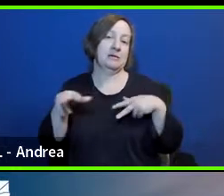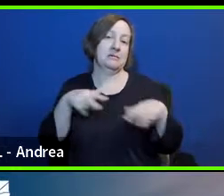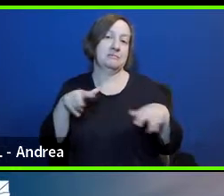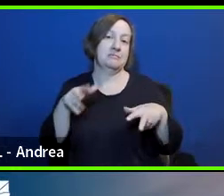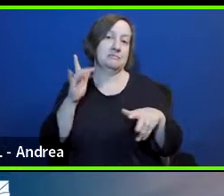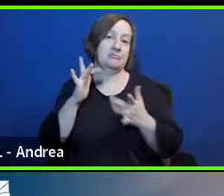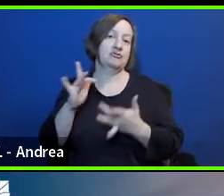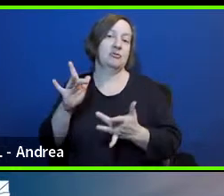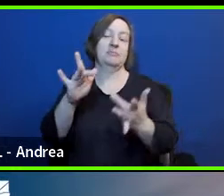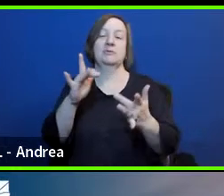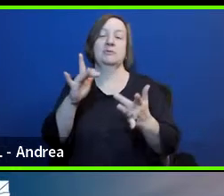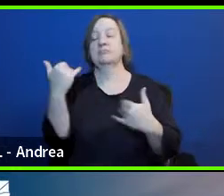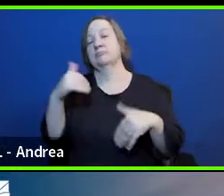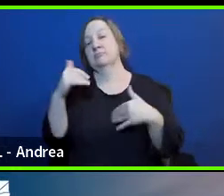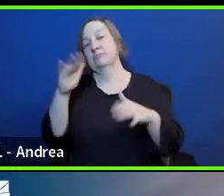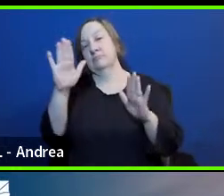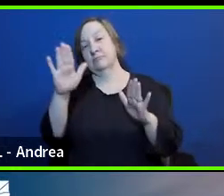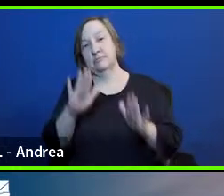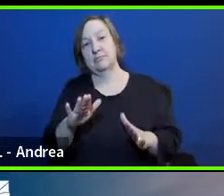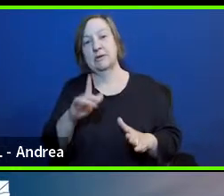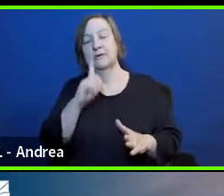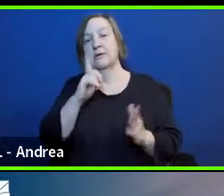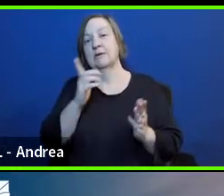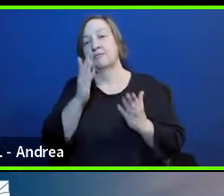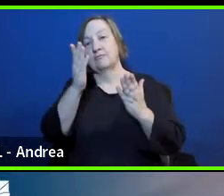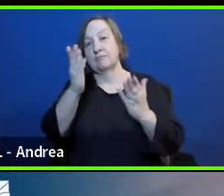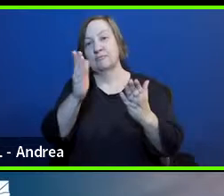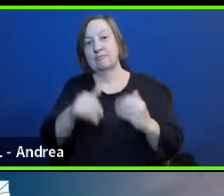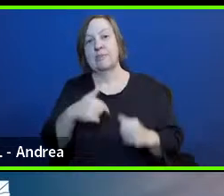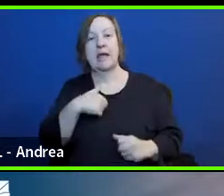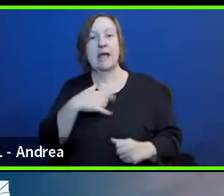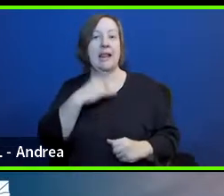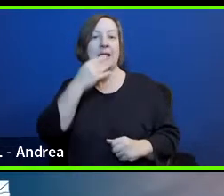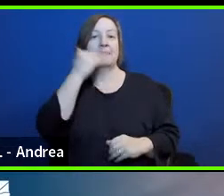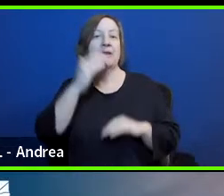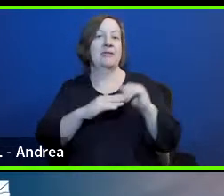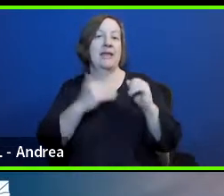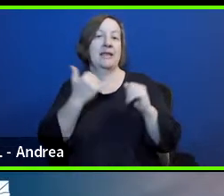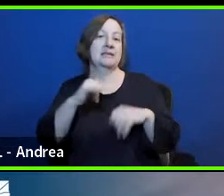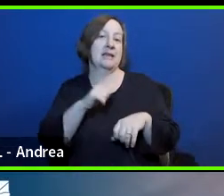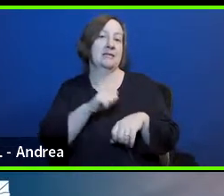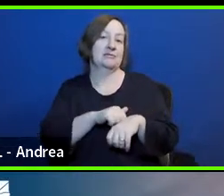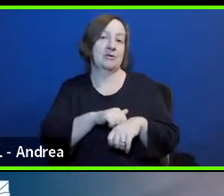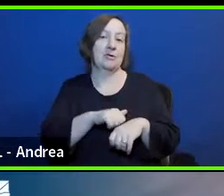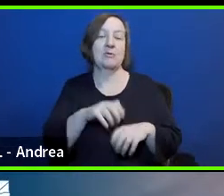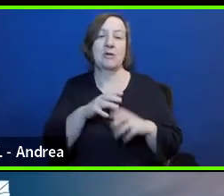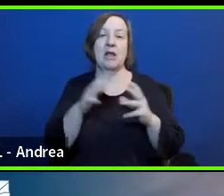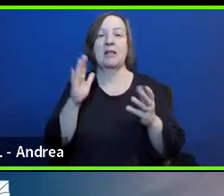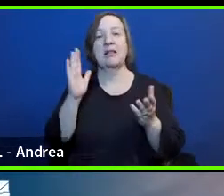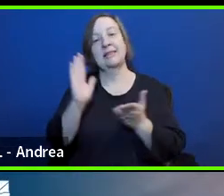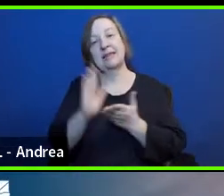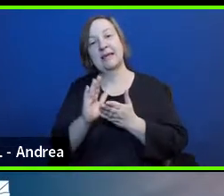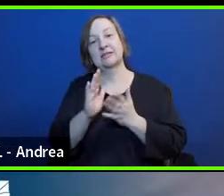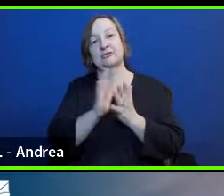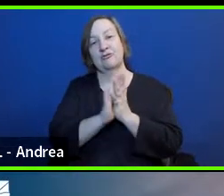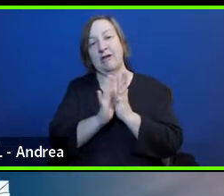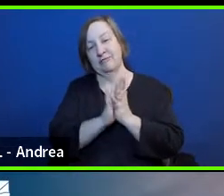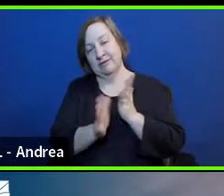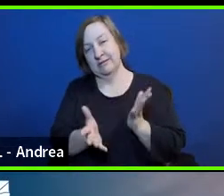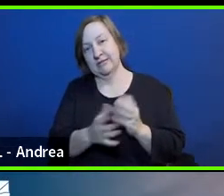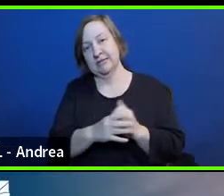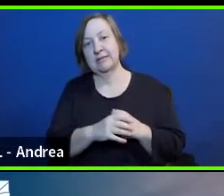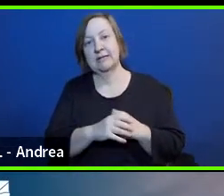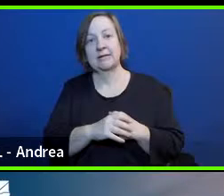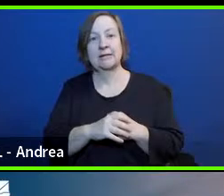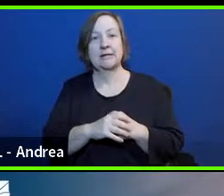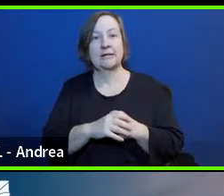it's incredible. Highly recommend it, and I like it better than Yellowstone. Actually, it's a little less crowded. So,